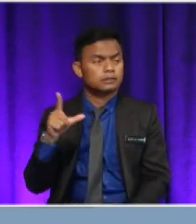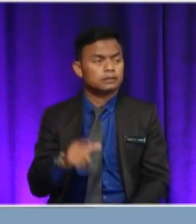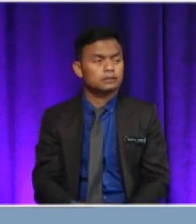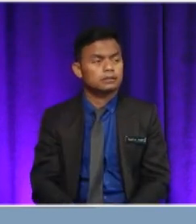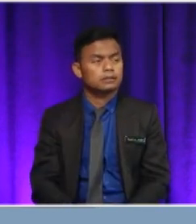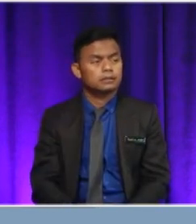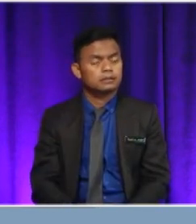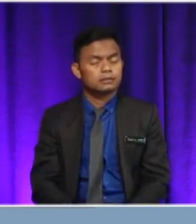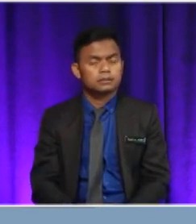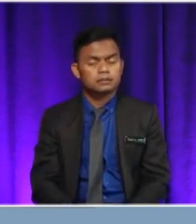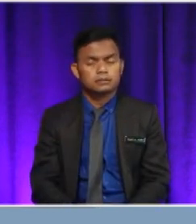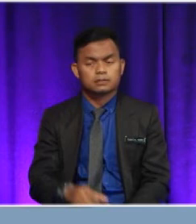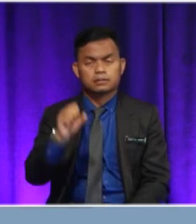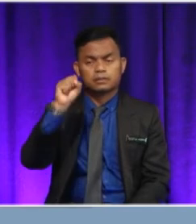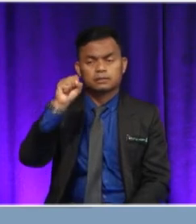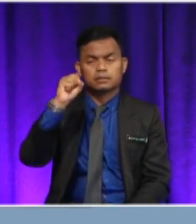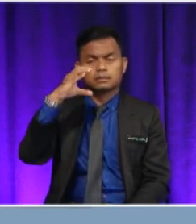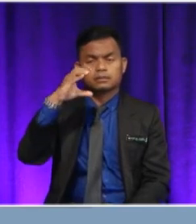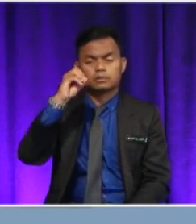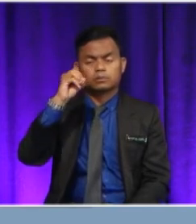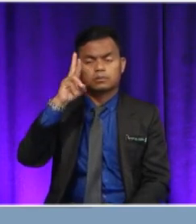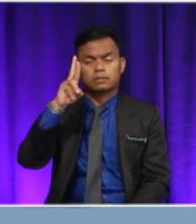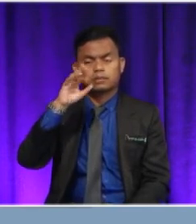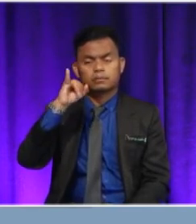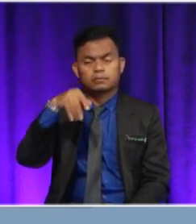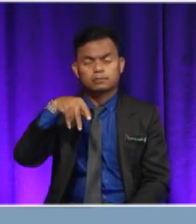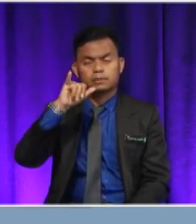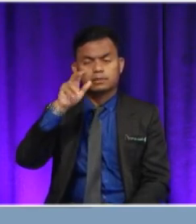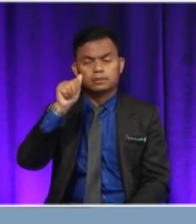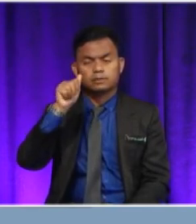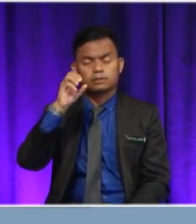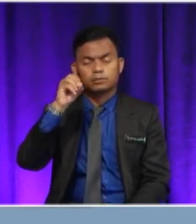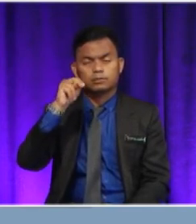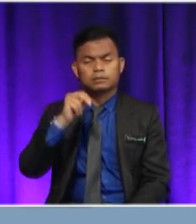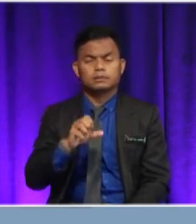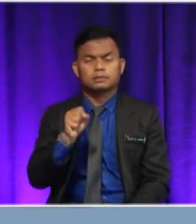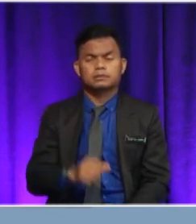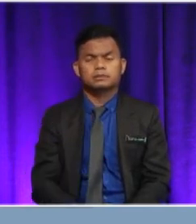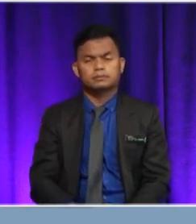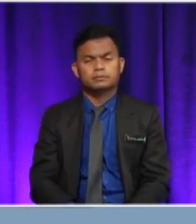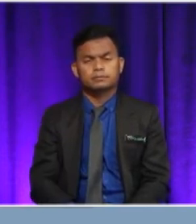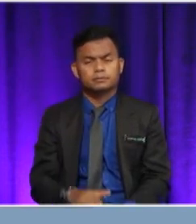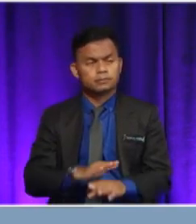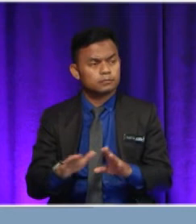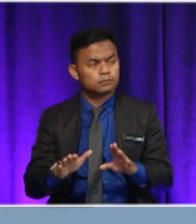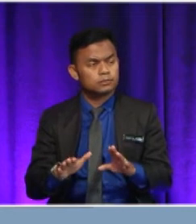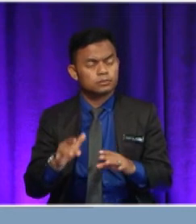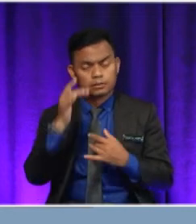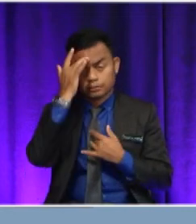that he got stung twice by the scorpion, but not the scorpion is the cause of his skin